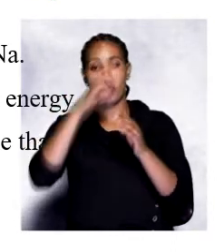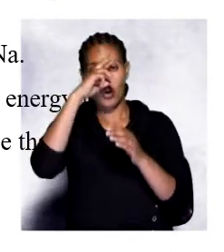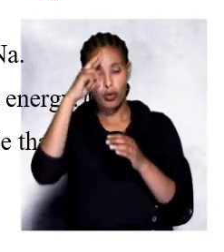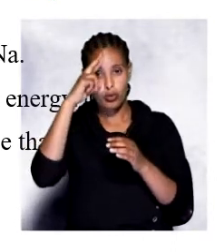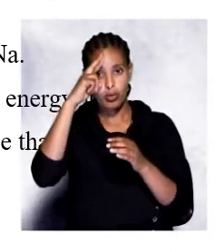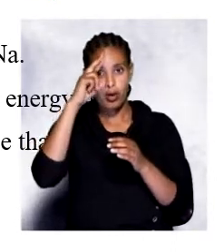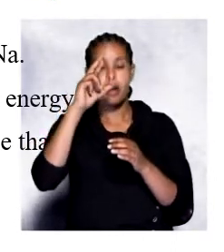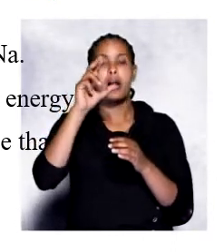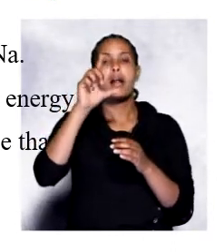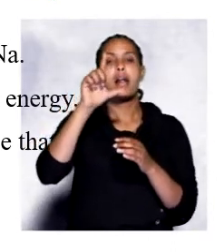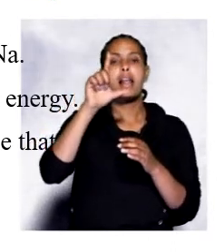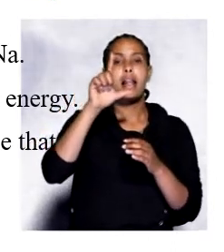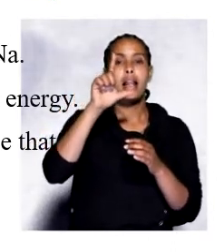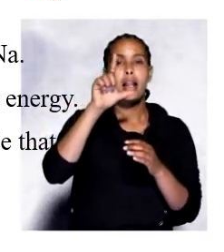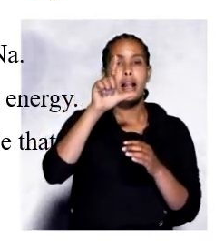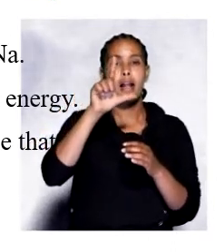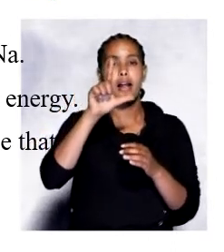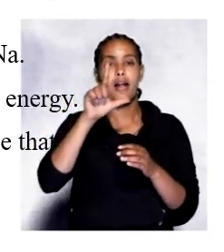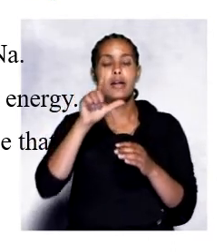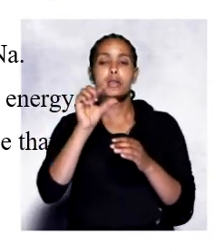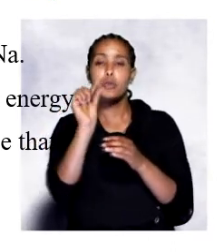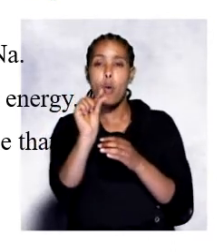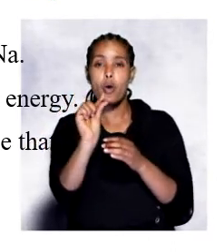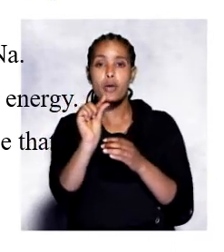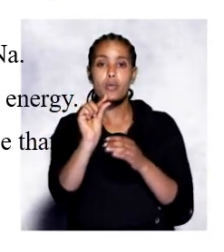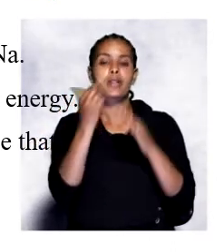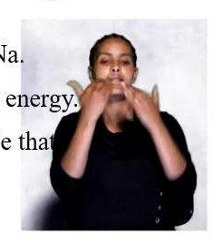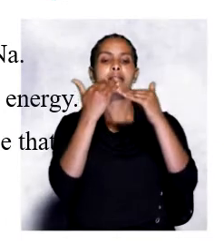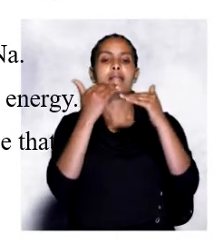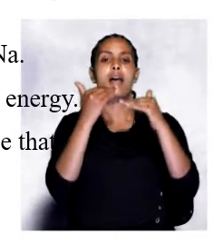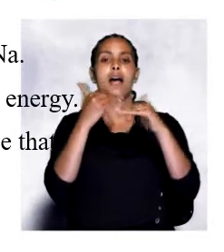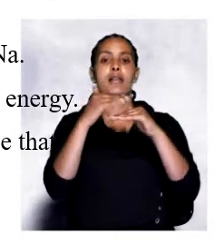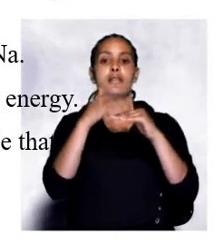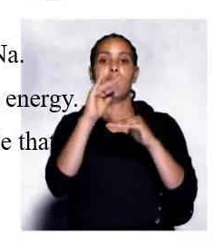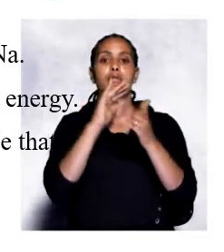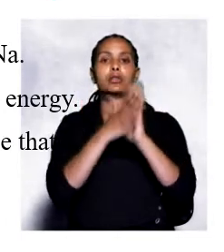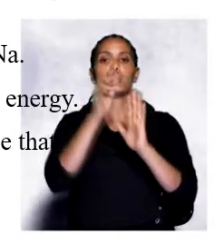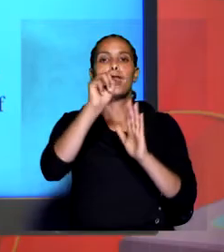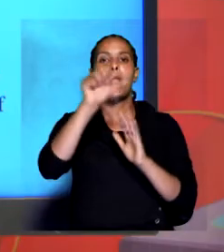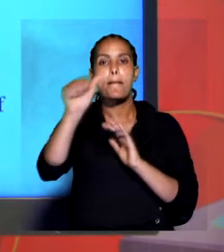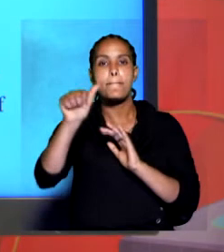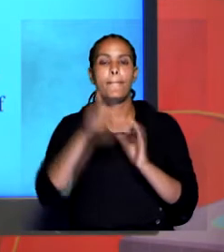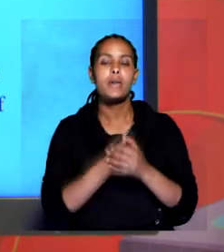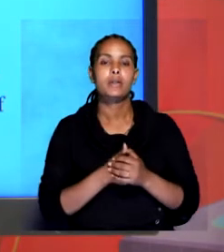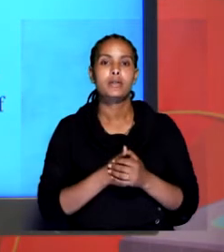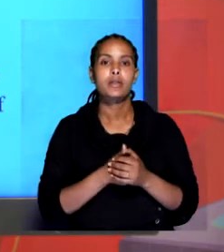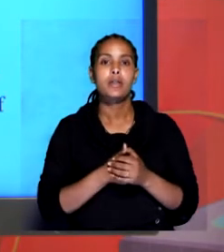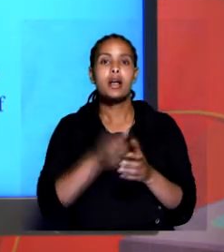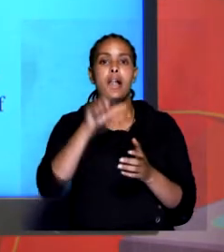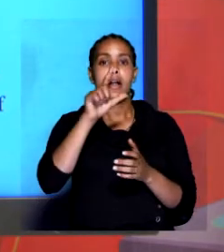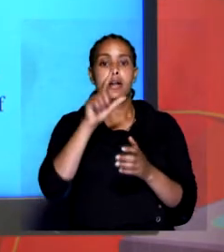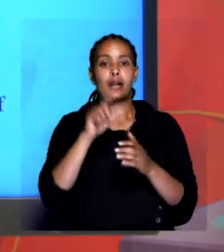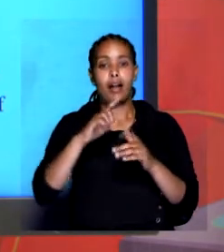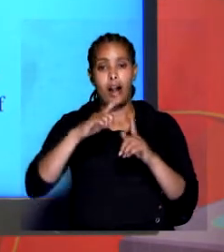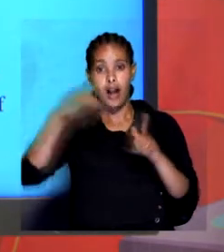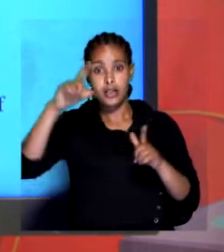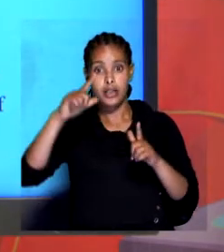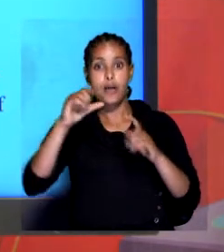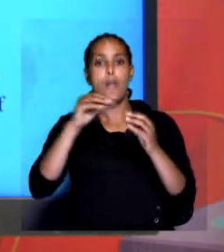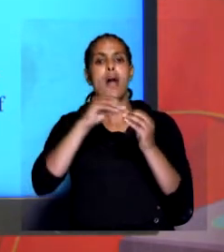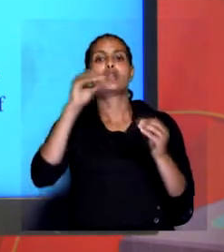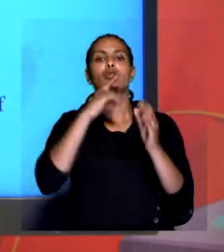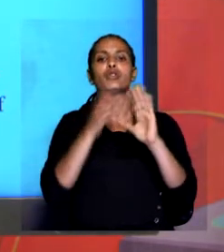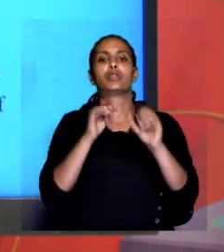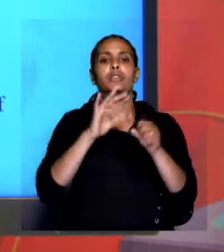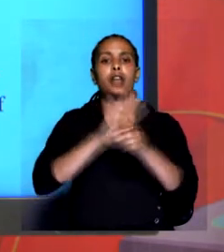the lithium has smaller size than sodium. The larger the magnitude of the